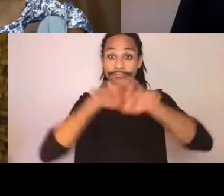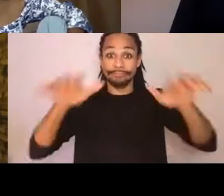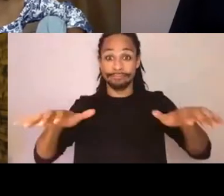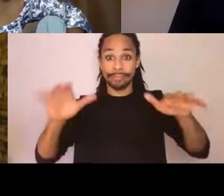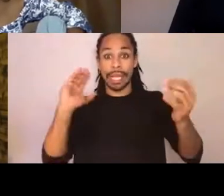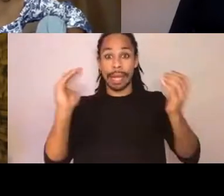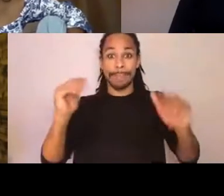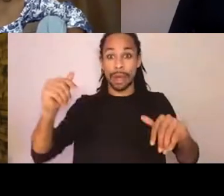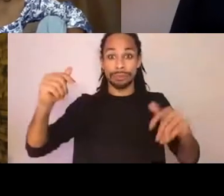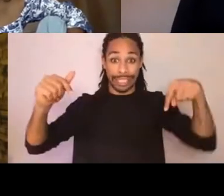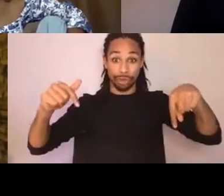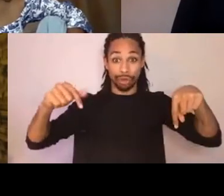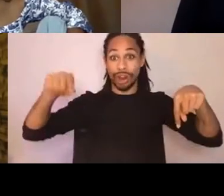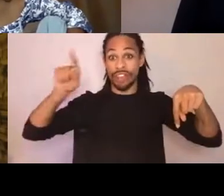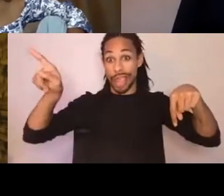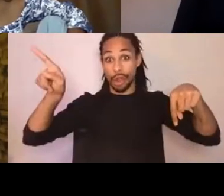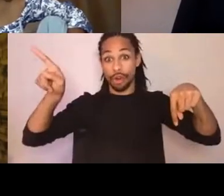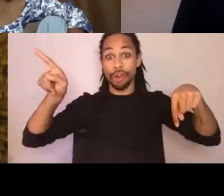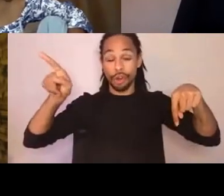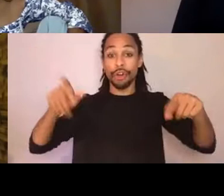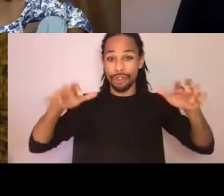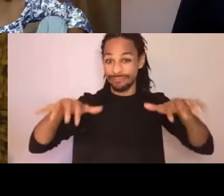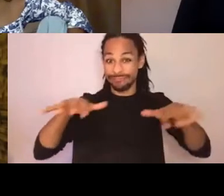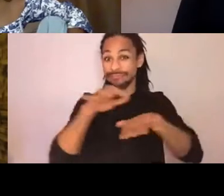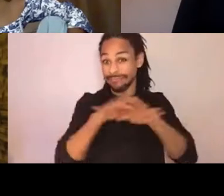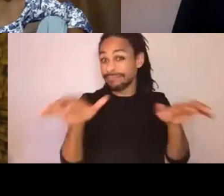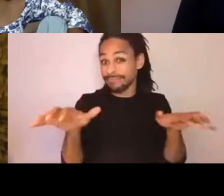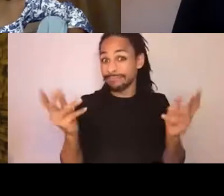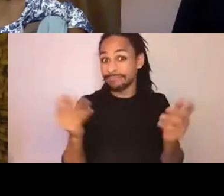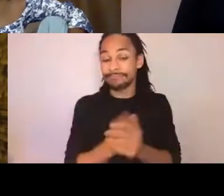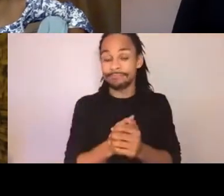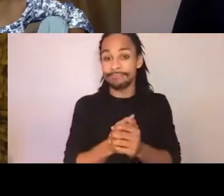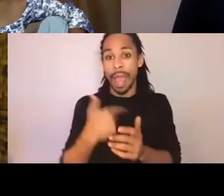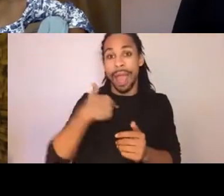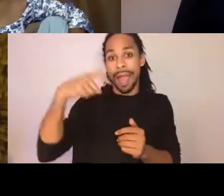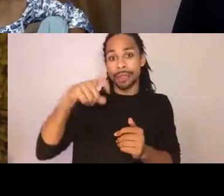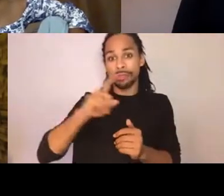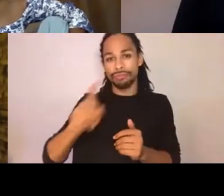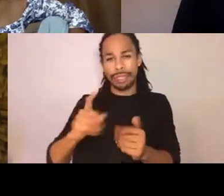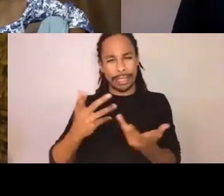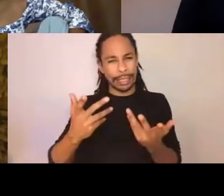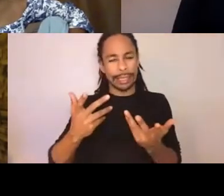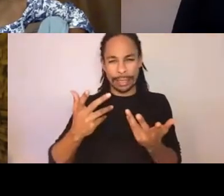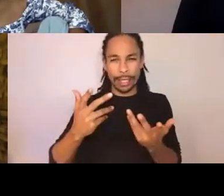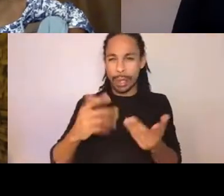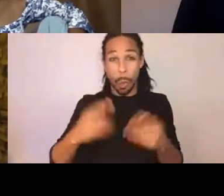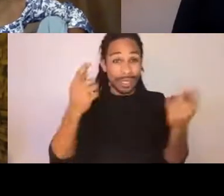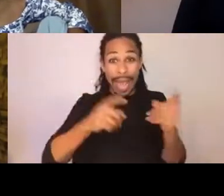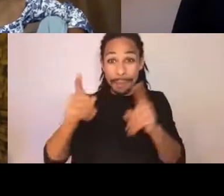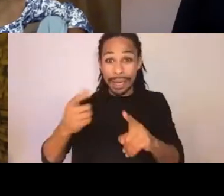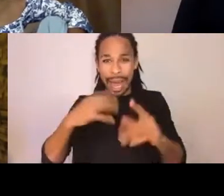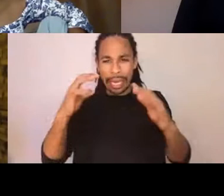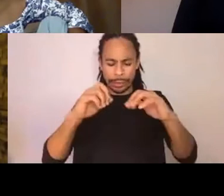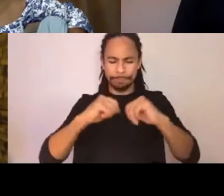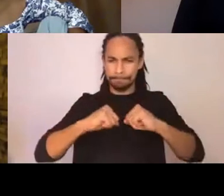like I had to kind of see what was happening, what was going on, why people were